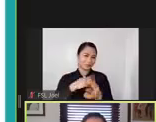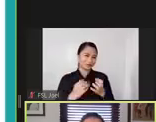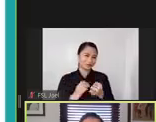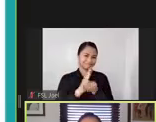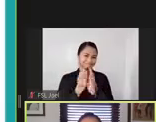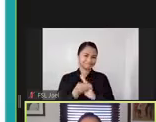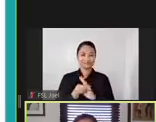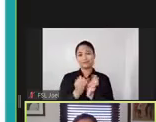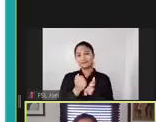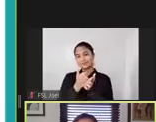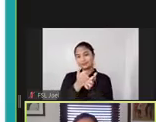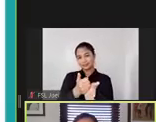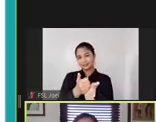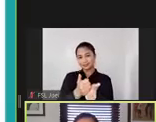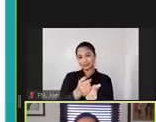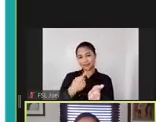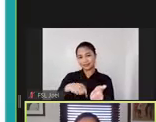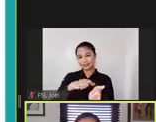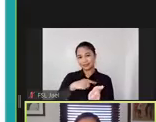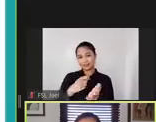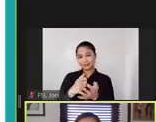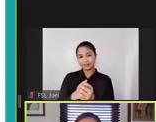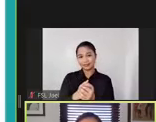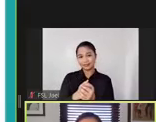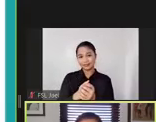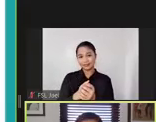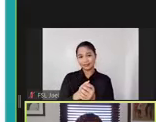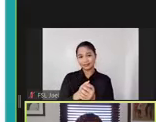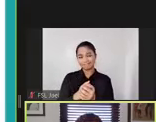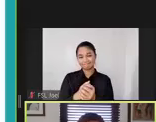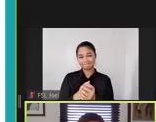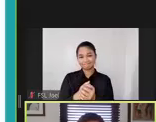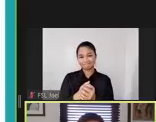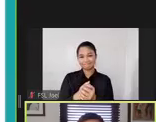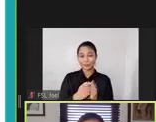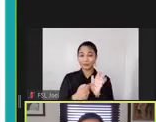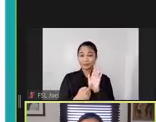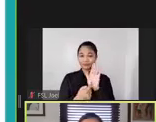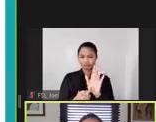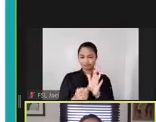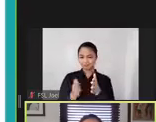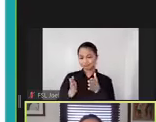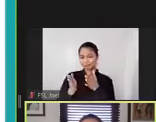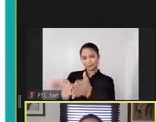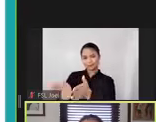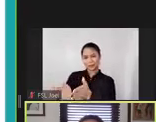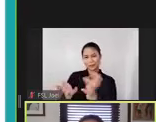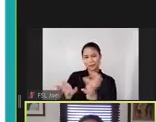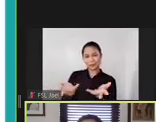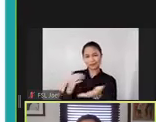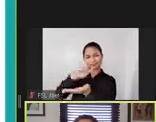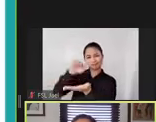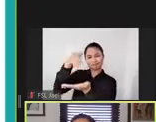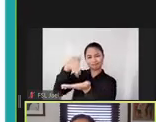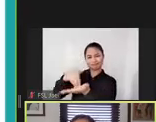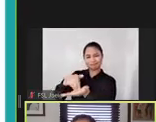place, regardless of what we are trying to do, where we are coming from, what is our expertise. As far as